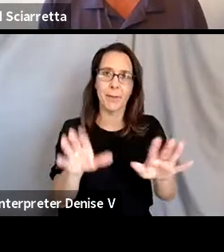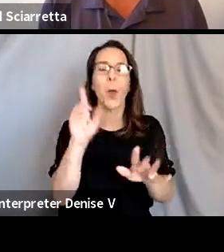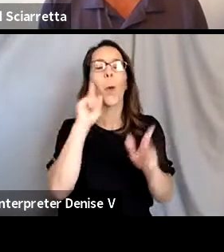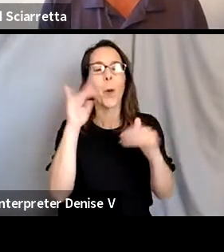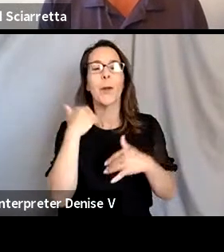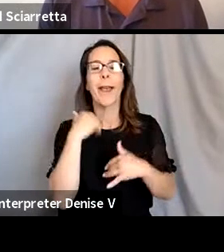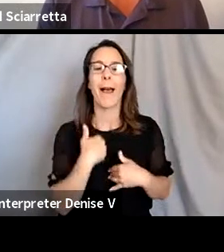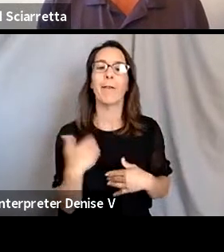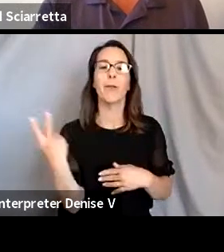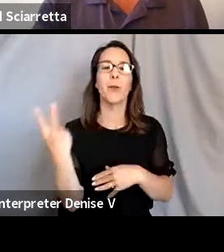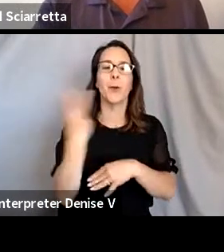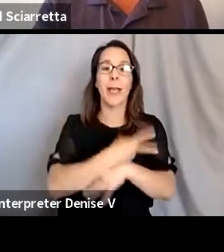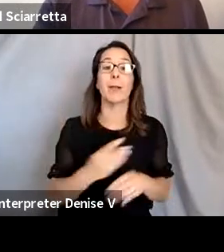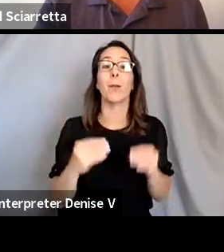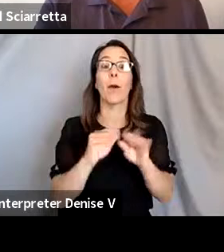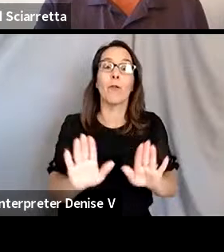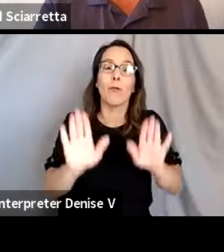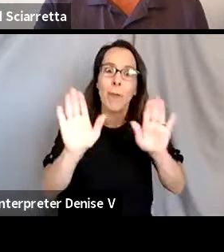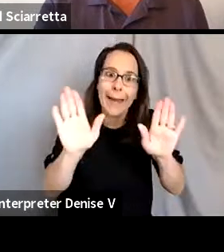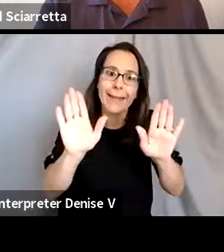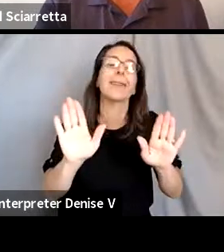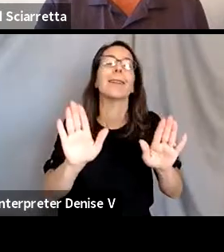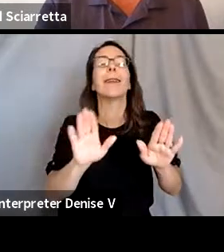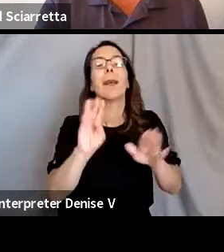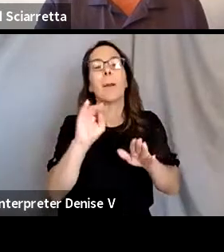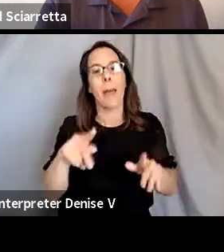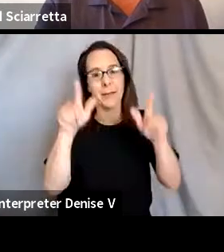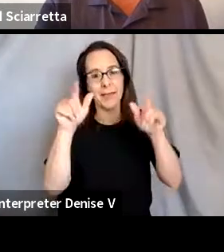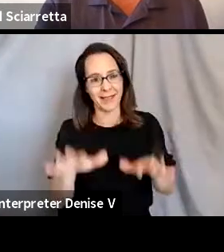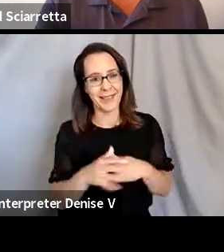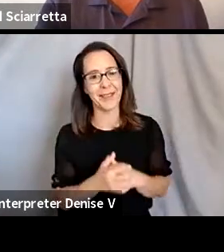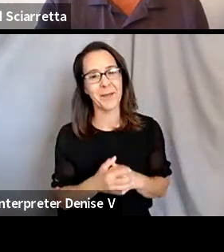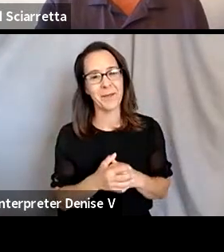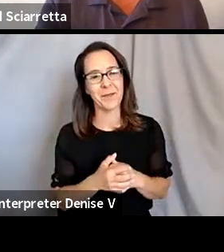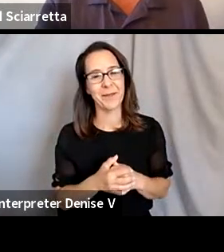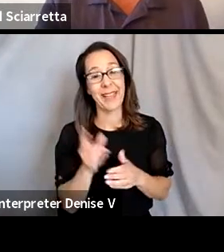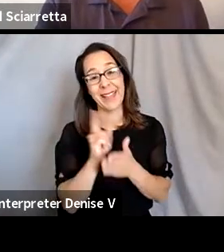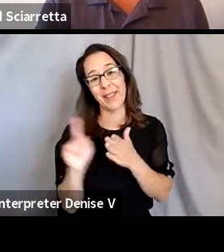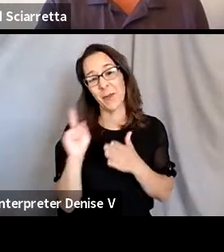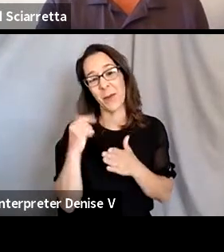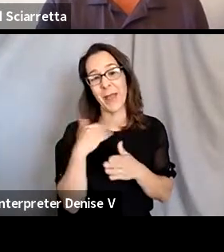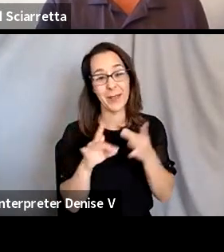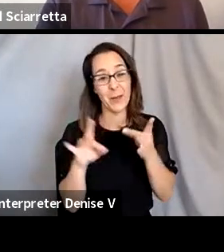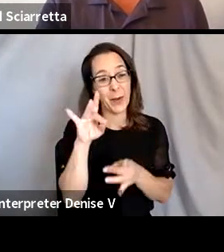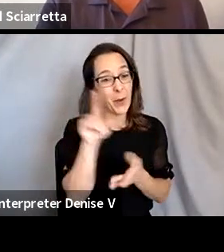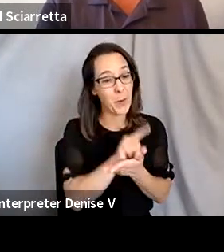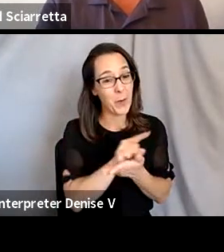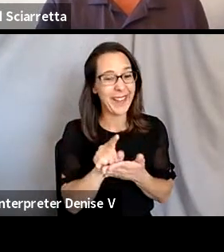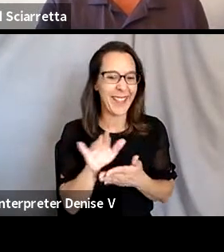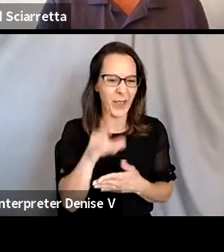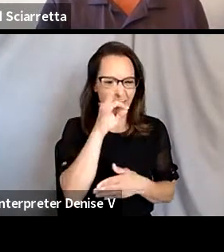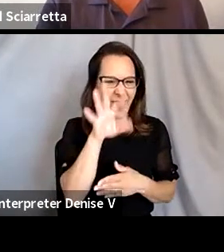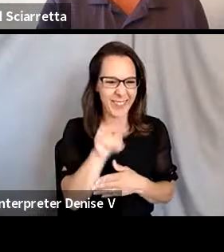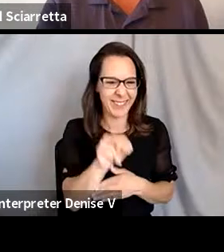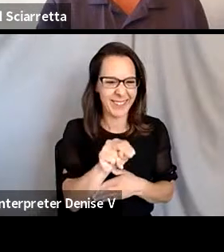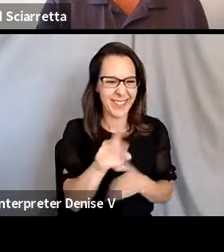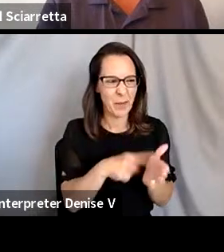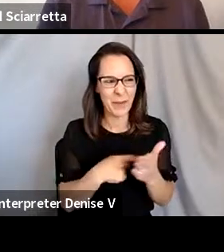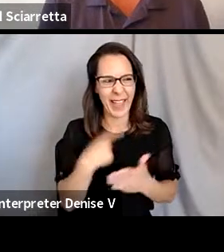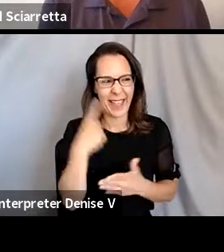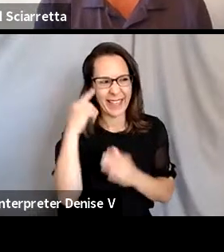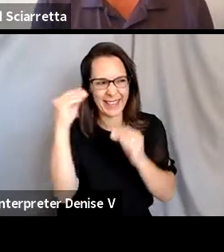kids. Last week we had Spirit Week, which was fun for all. Sometimes I think it's funner for our teachers,